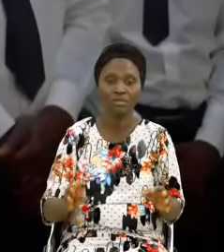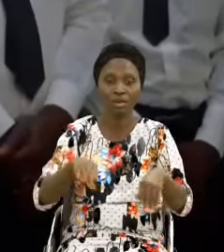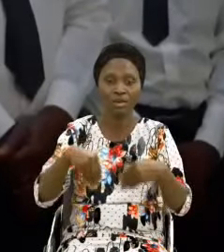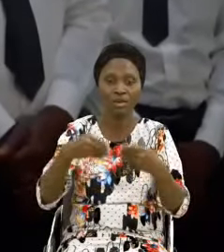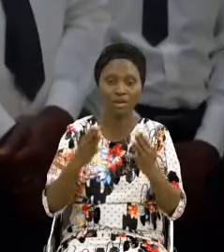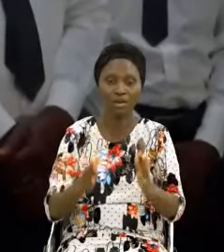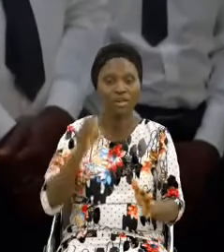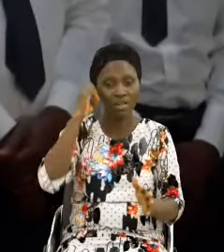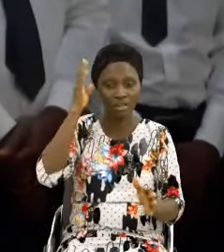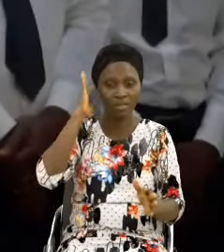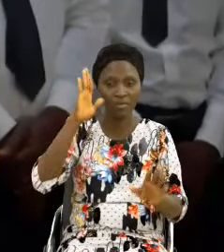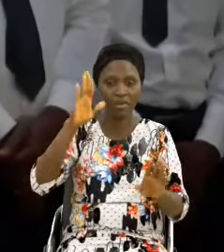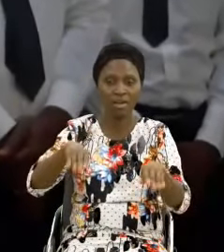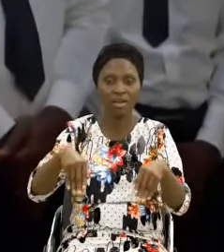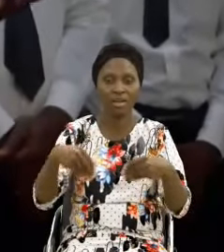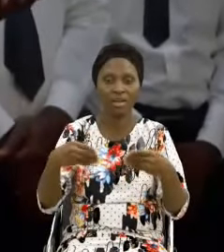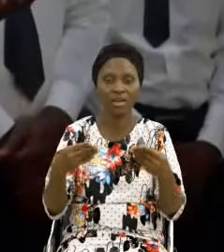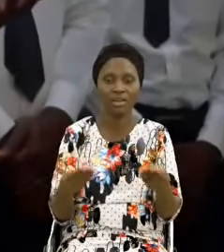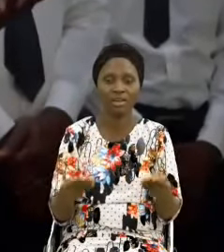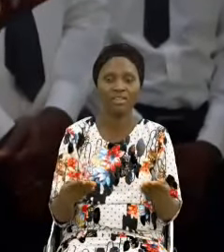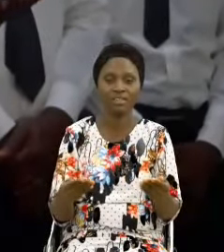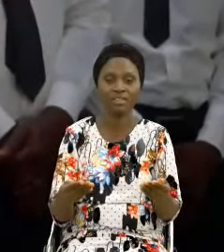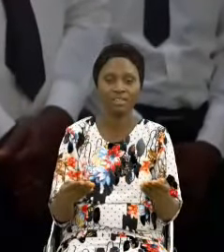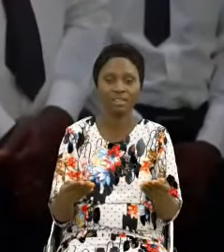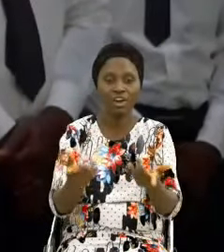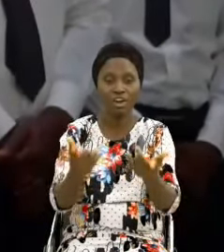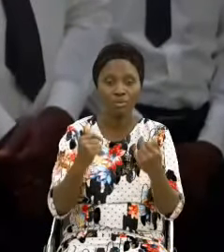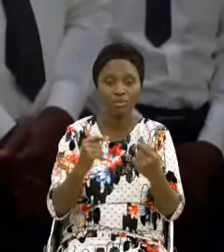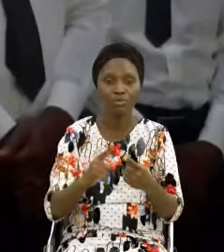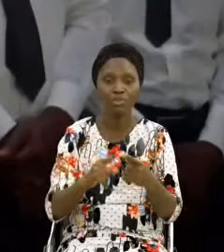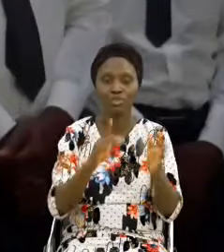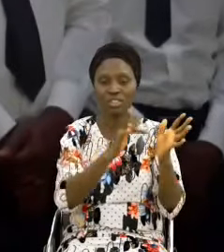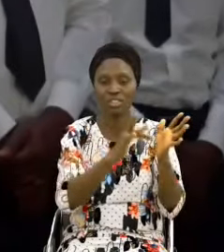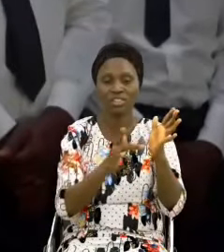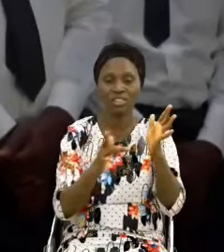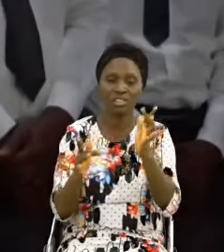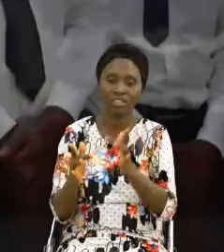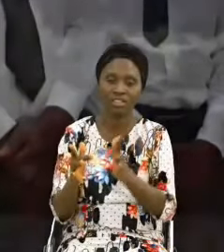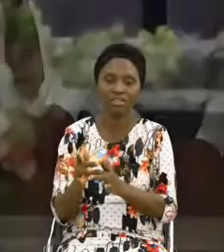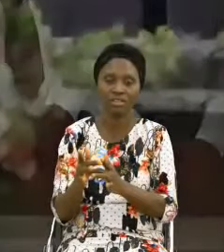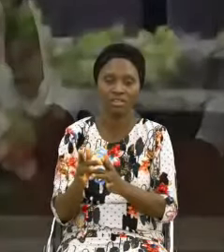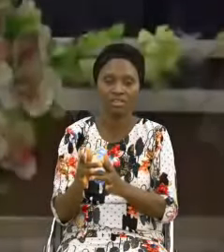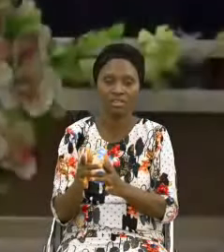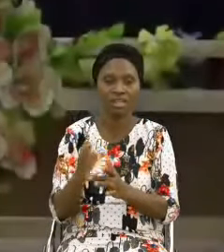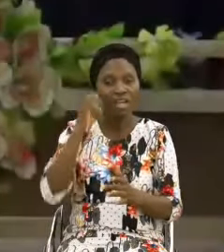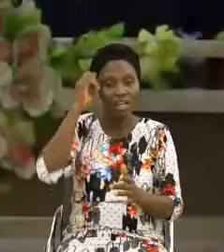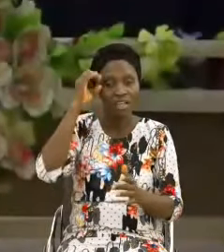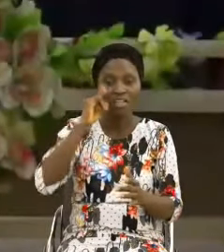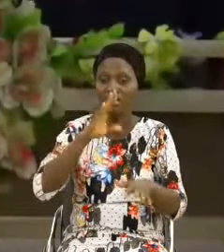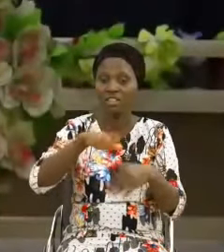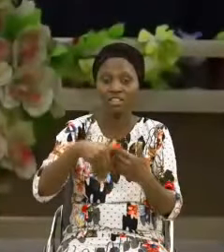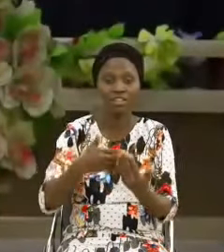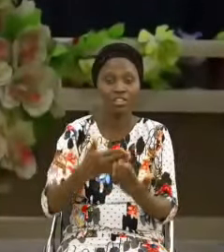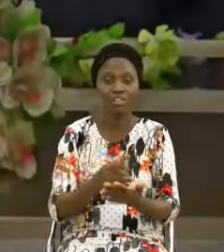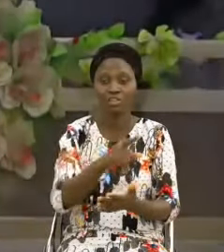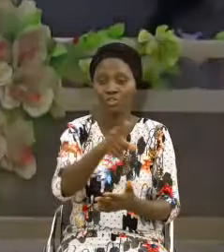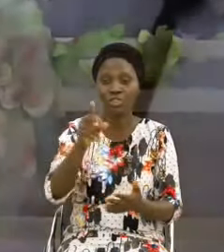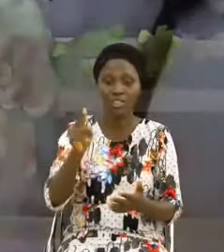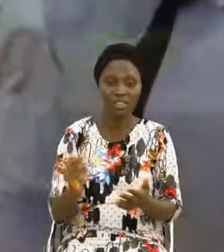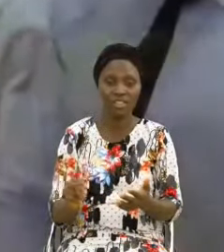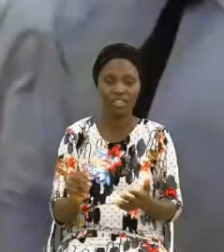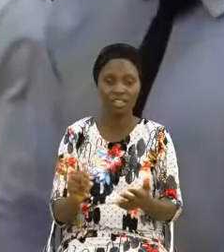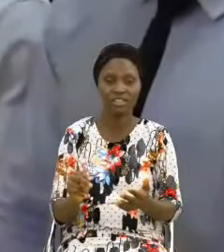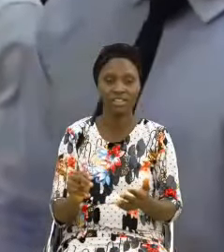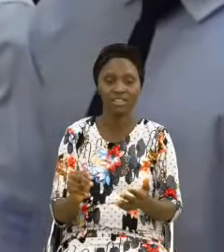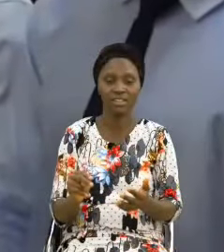Jesus. Come to Jesus. He's all. He's all you need. He has rest